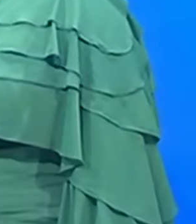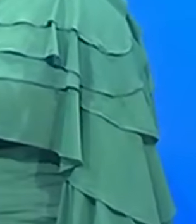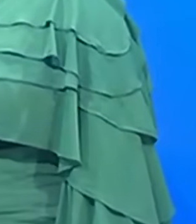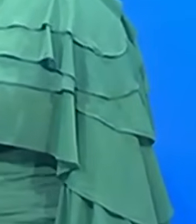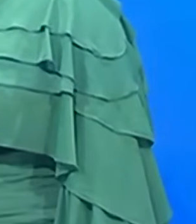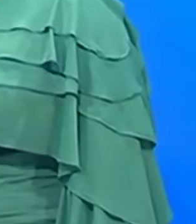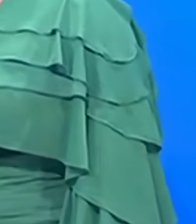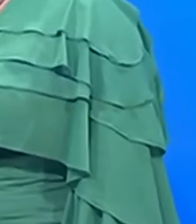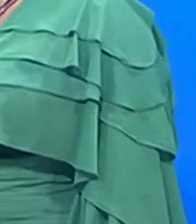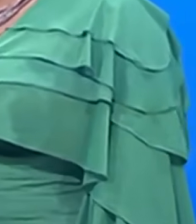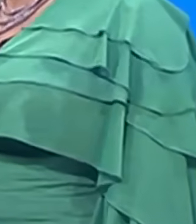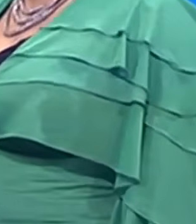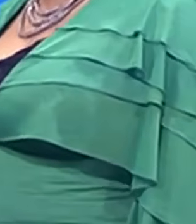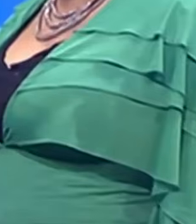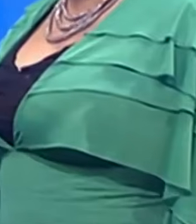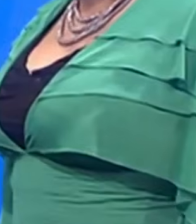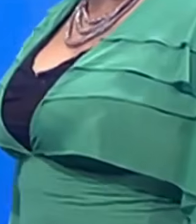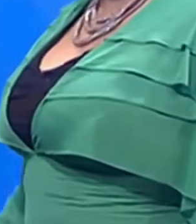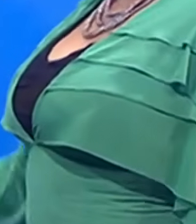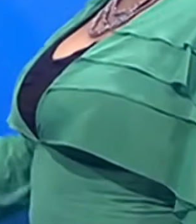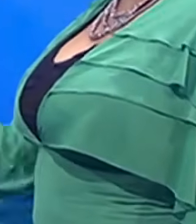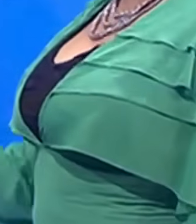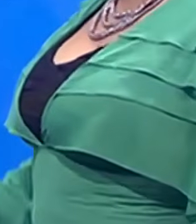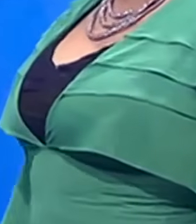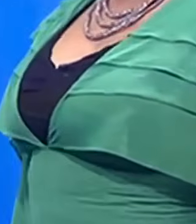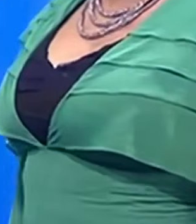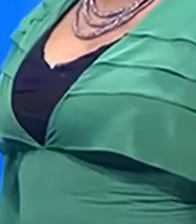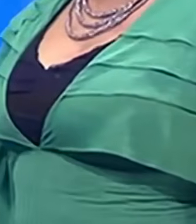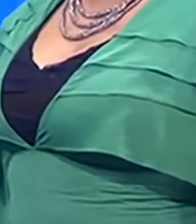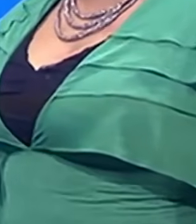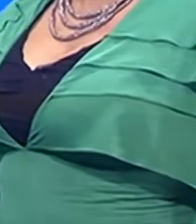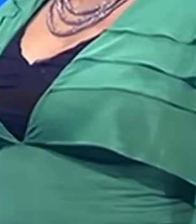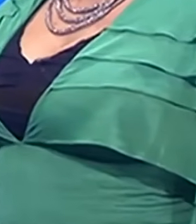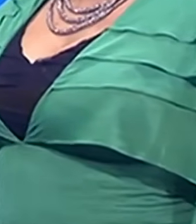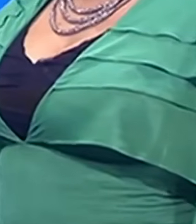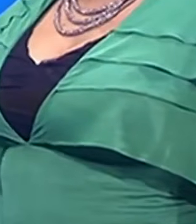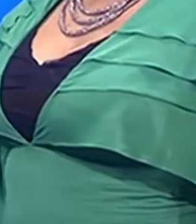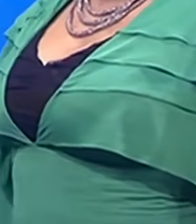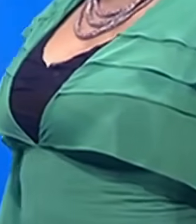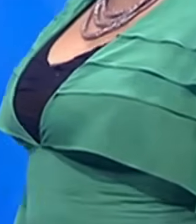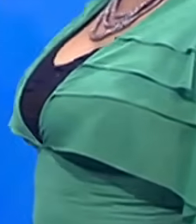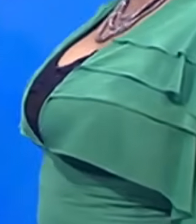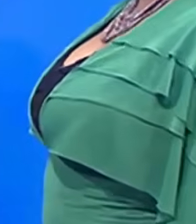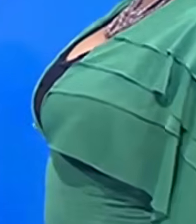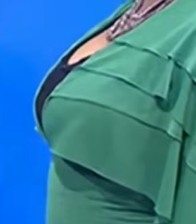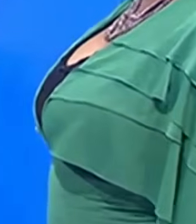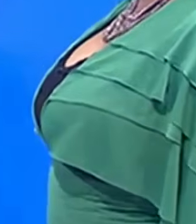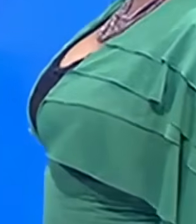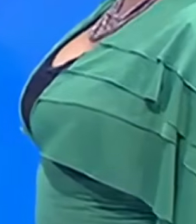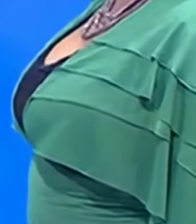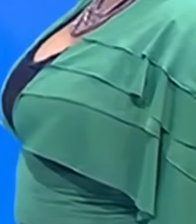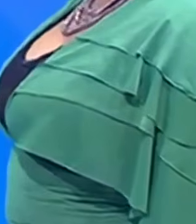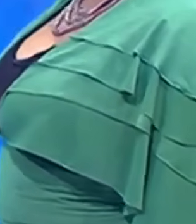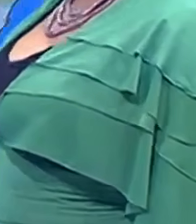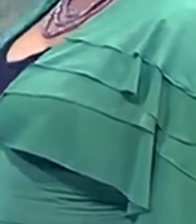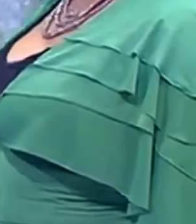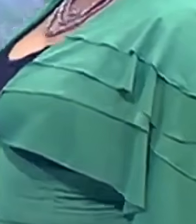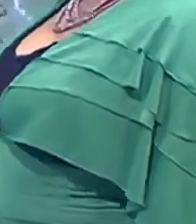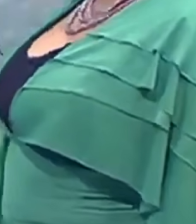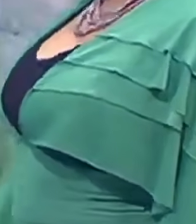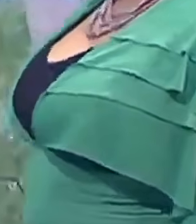gona go Vredendal le Springbok go tlabe go ne le phišo e matla a ke re tlhokomele re seke be ra tlhola melo ya hlaga e sa nyakegeng ge re tšwela pele jwale tšona